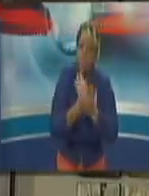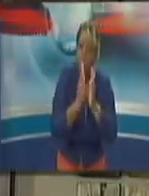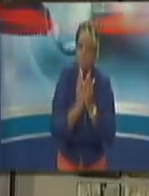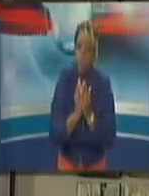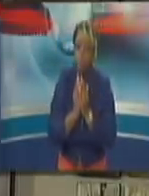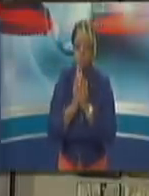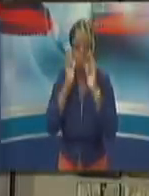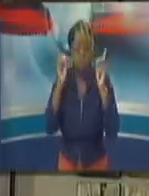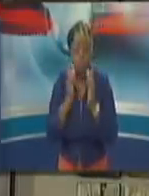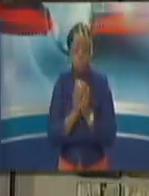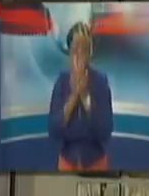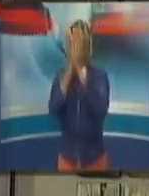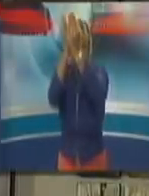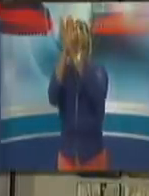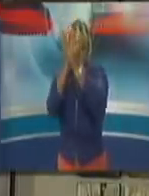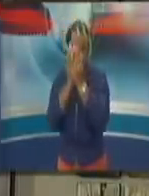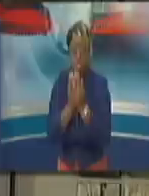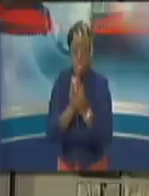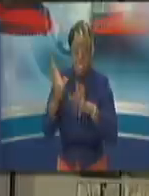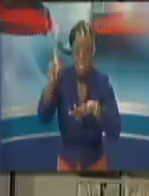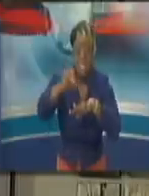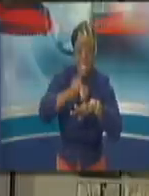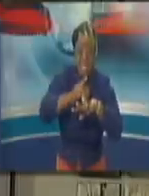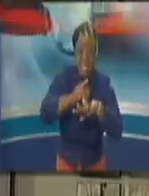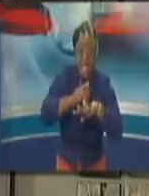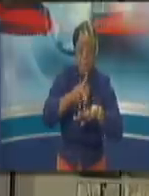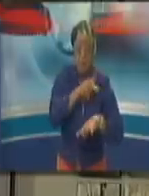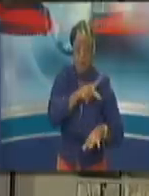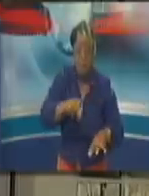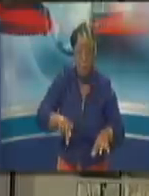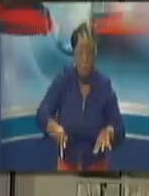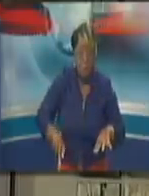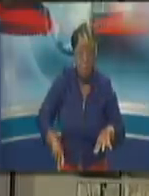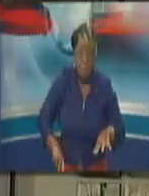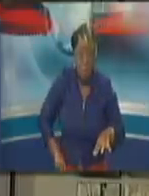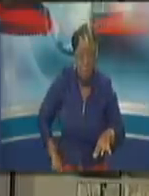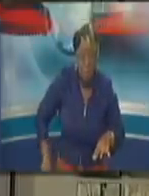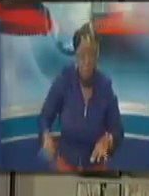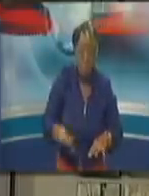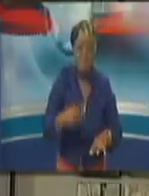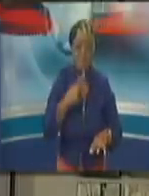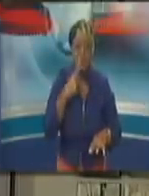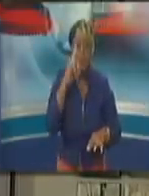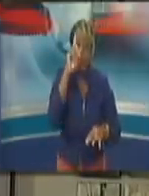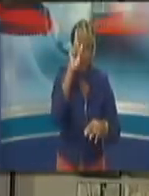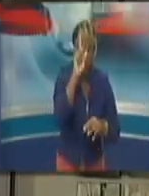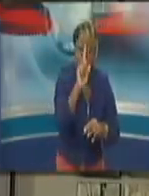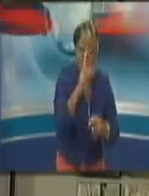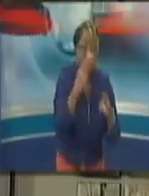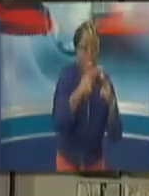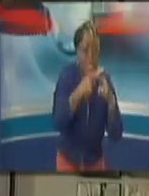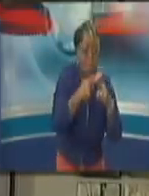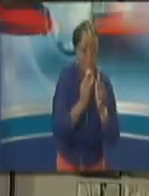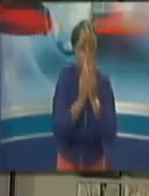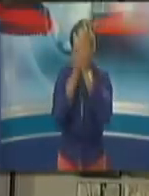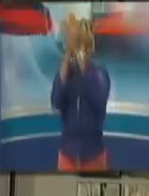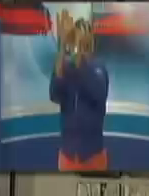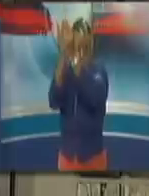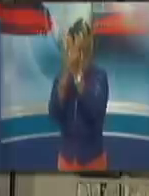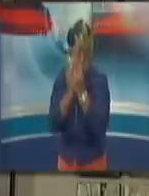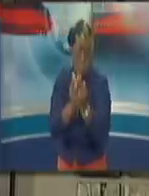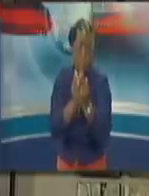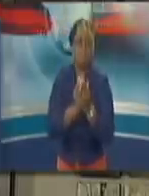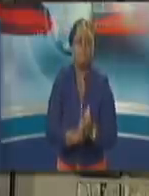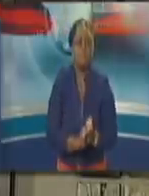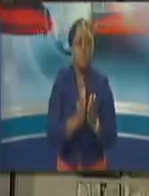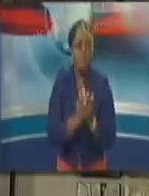The Diamond Princess is listed on the website as one of these international conveyances